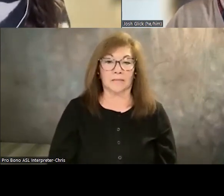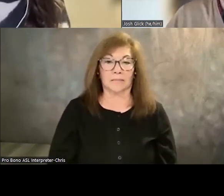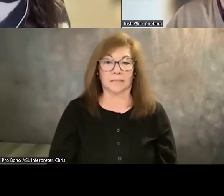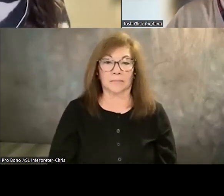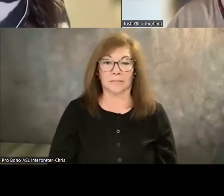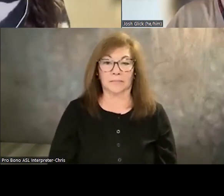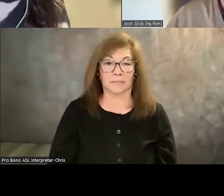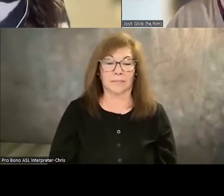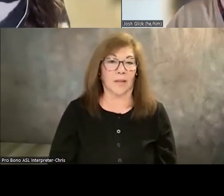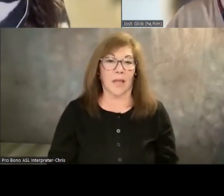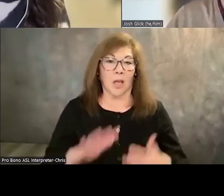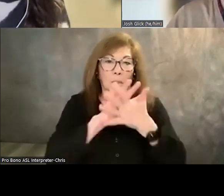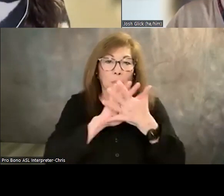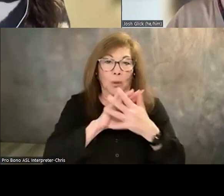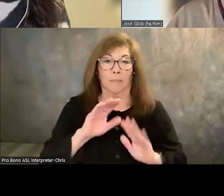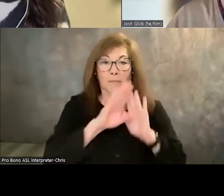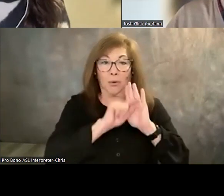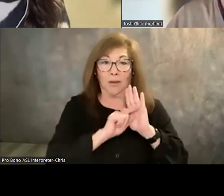against a blurred background.